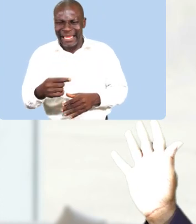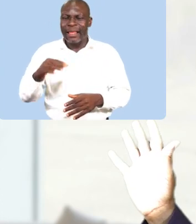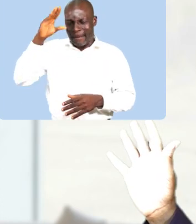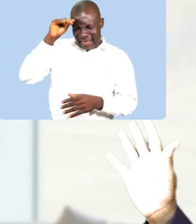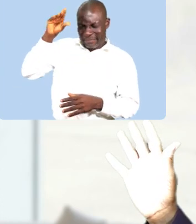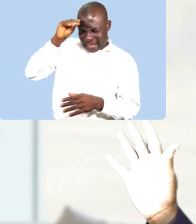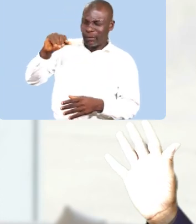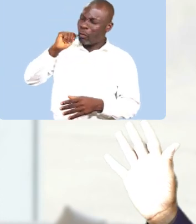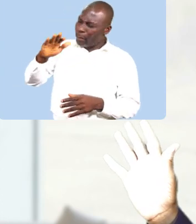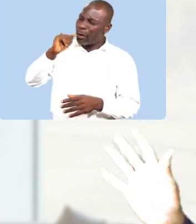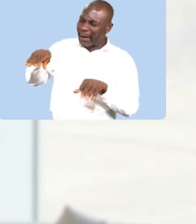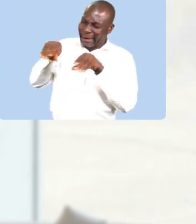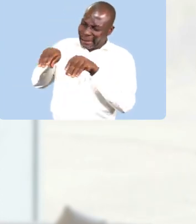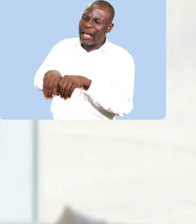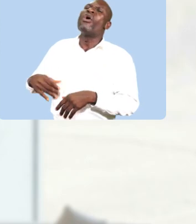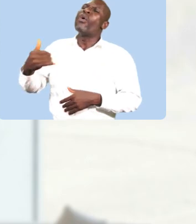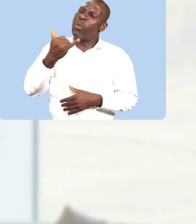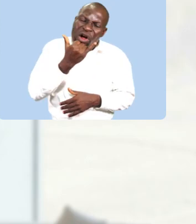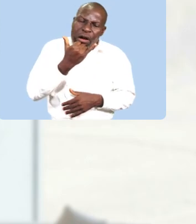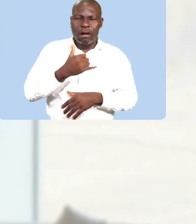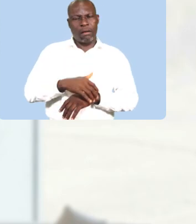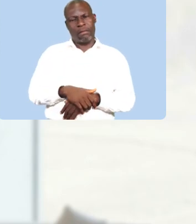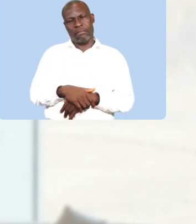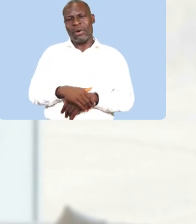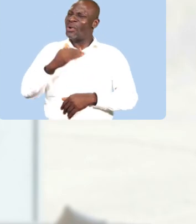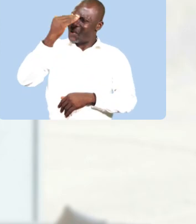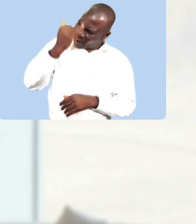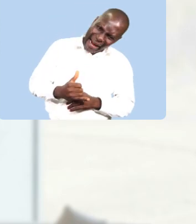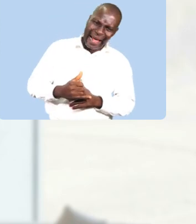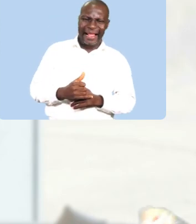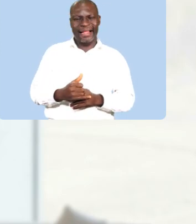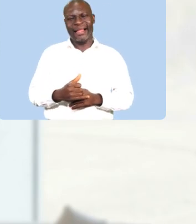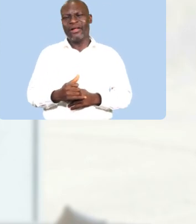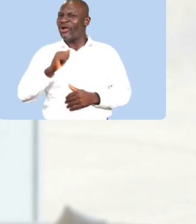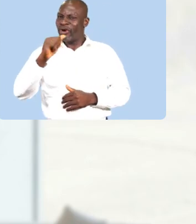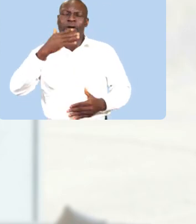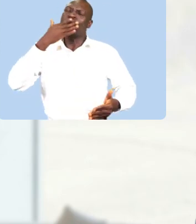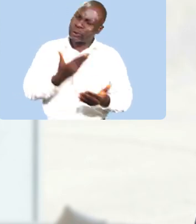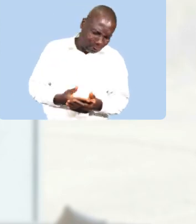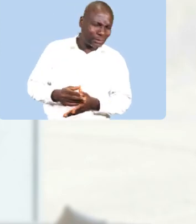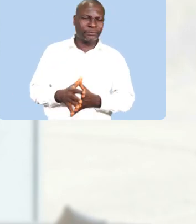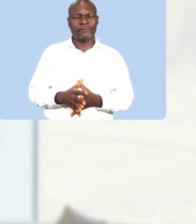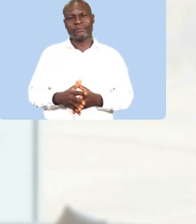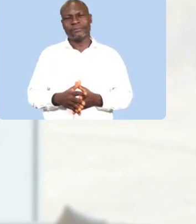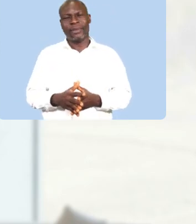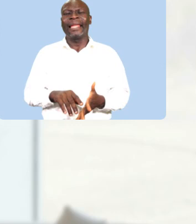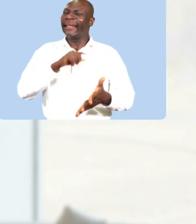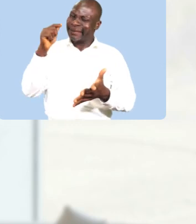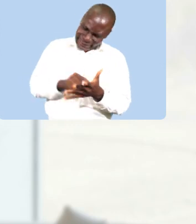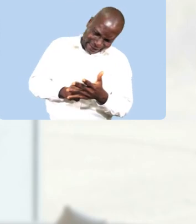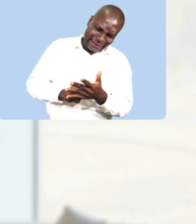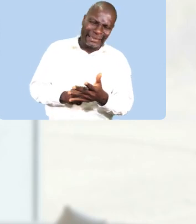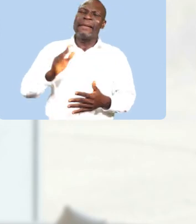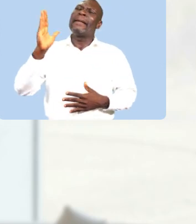nature. If you don't want to use God, now so believe in mother nature. Or say, sad you know,